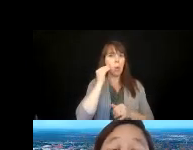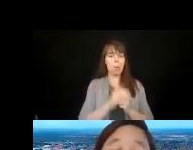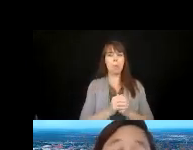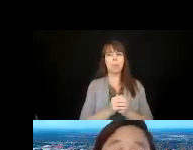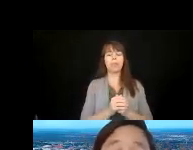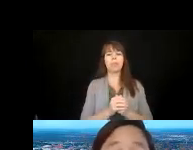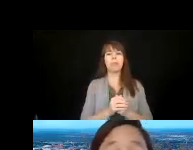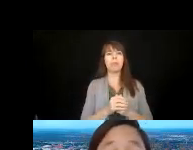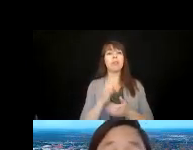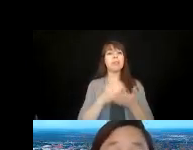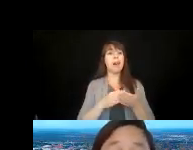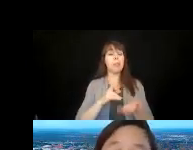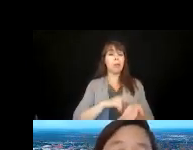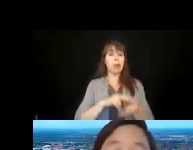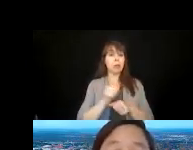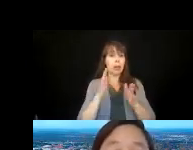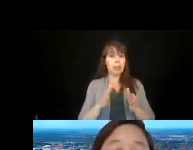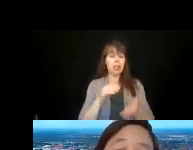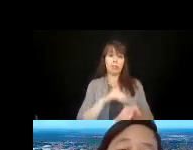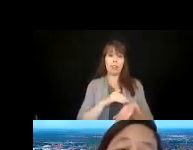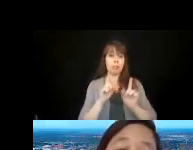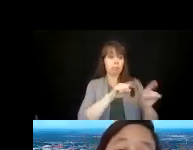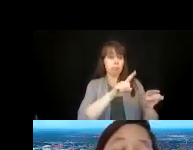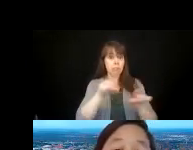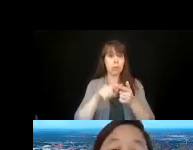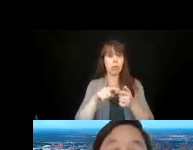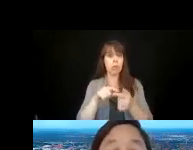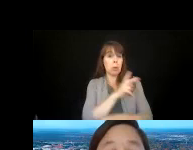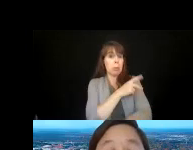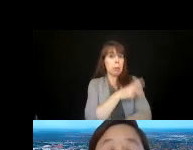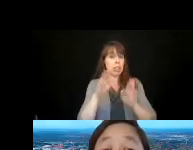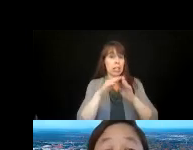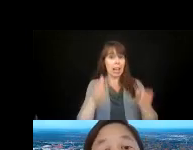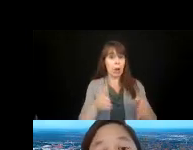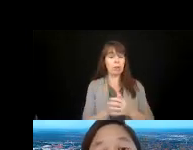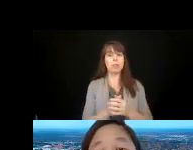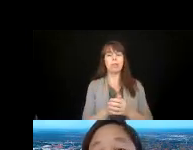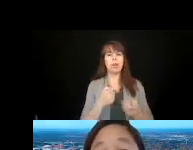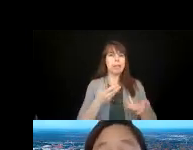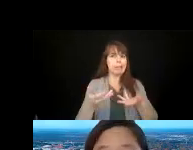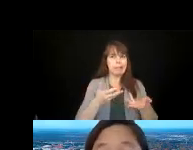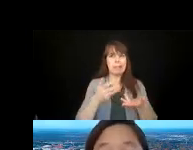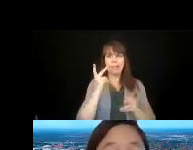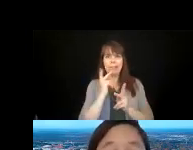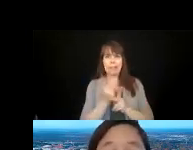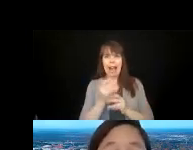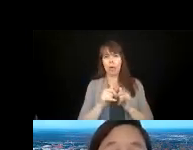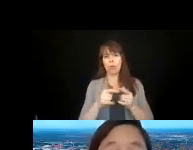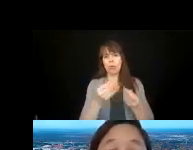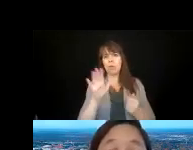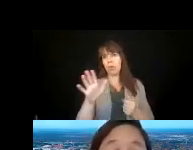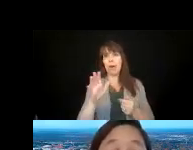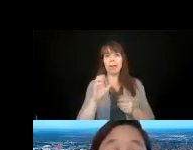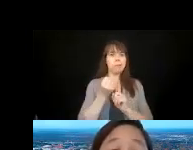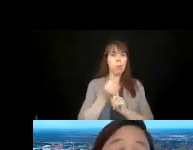have nurse practitioners and physicians who go out into the patient's home, and we address social determinants of health and their medical